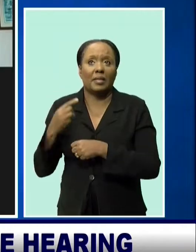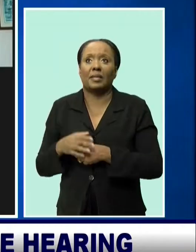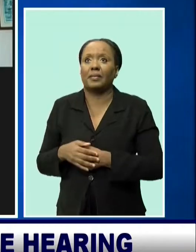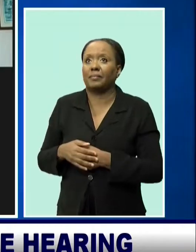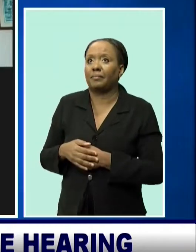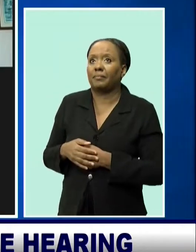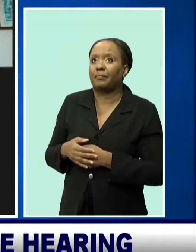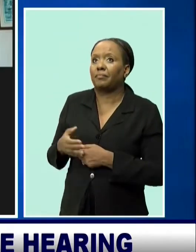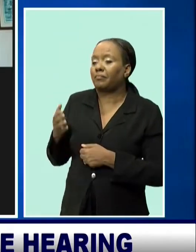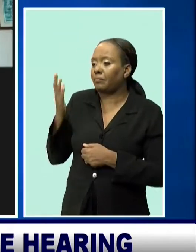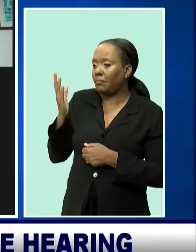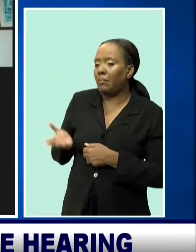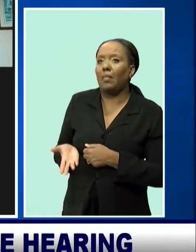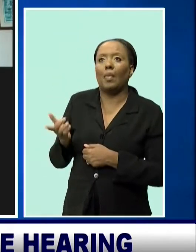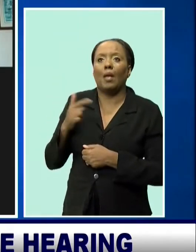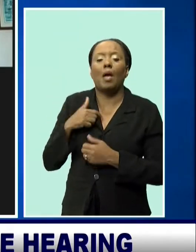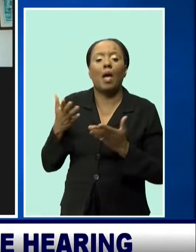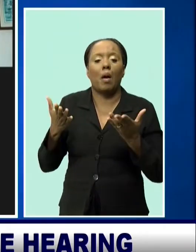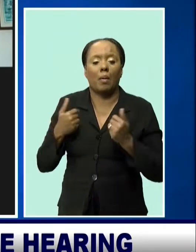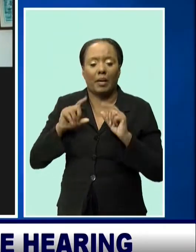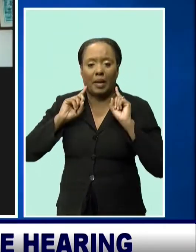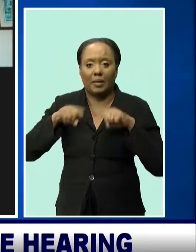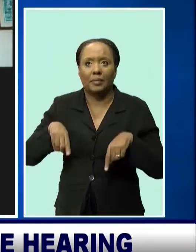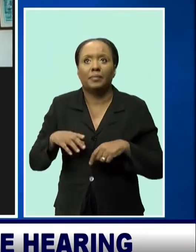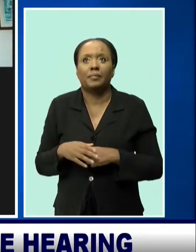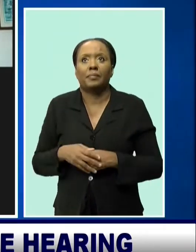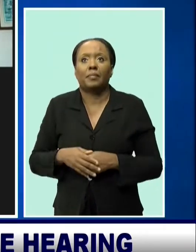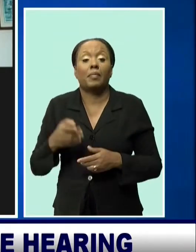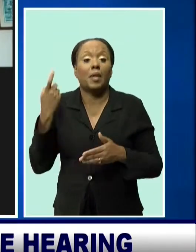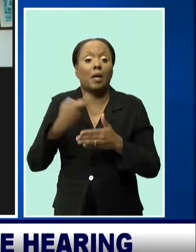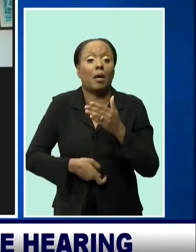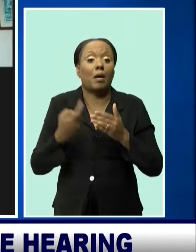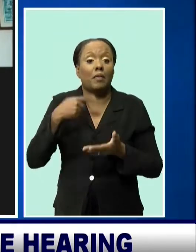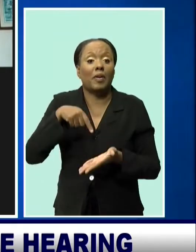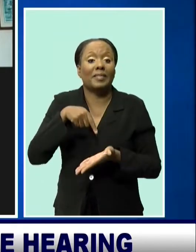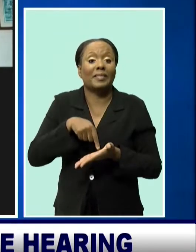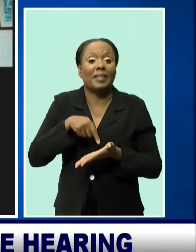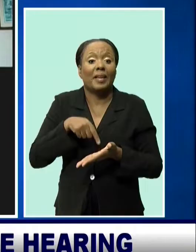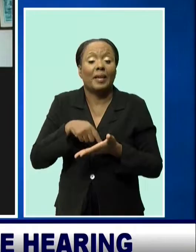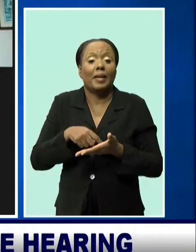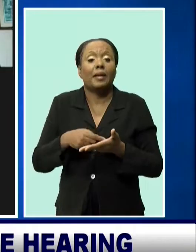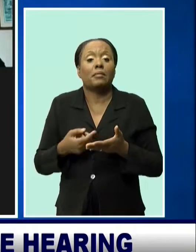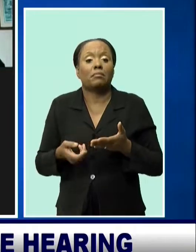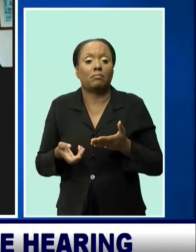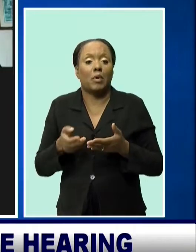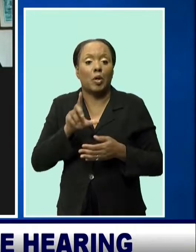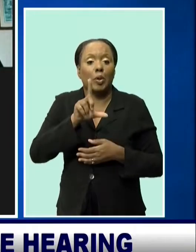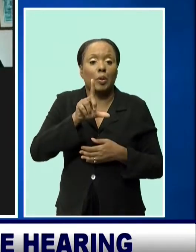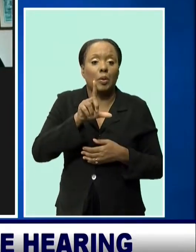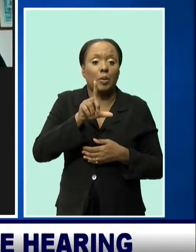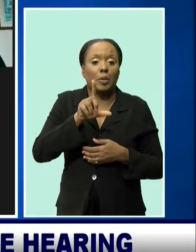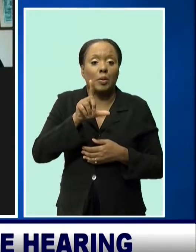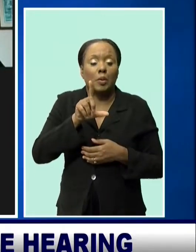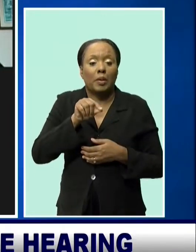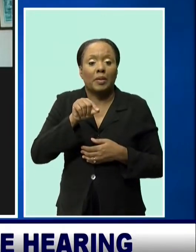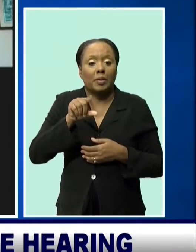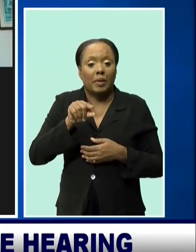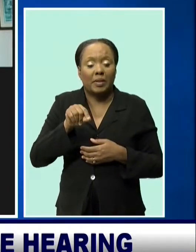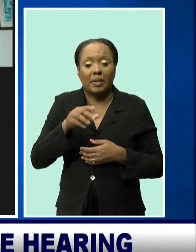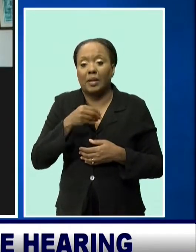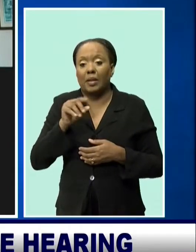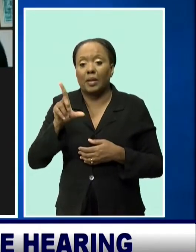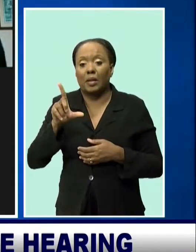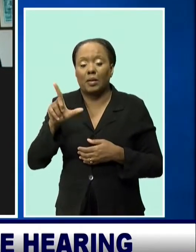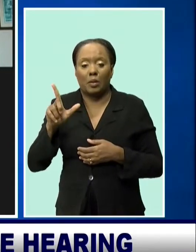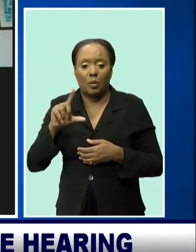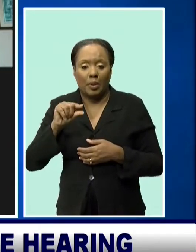that in two manners. One, the cost of debt that was raised in 20 and 21 was at very good